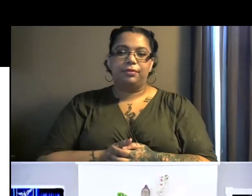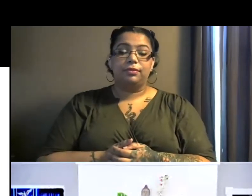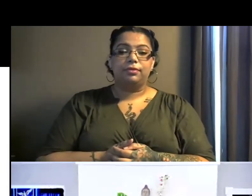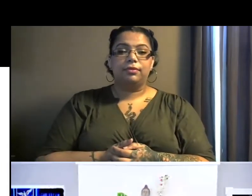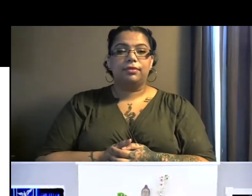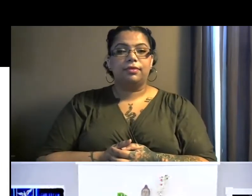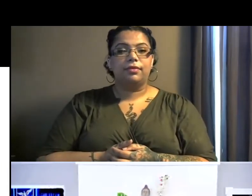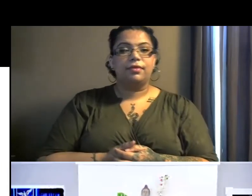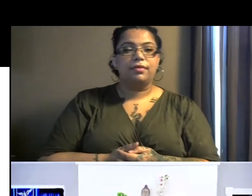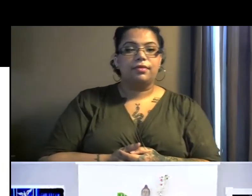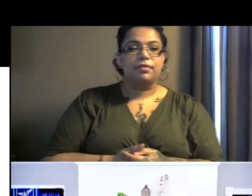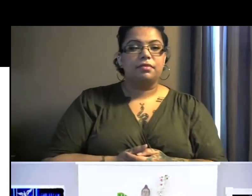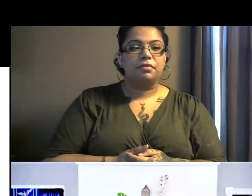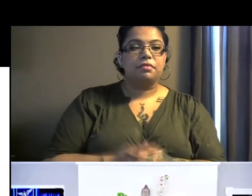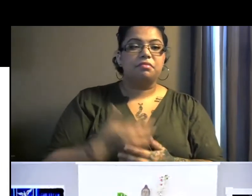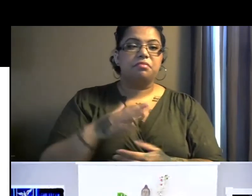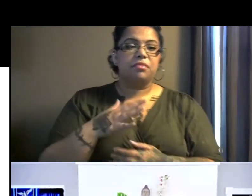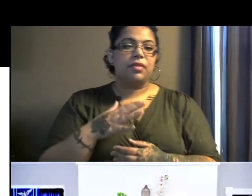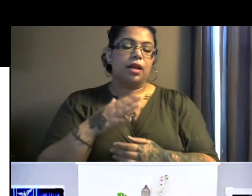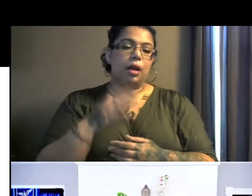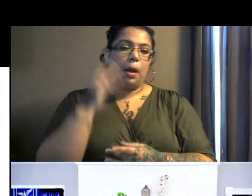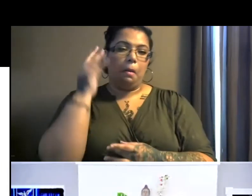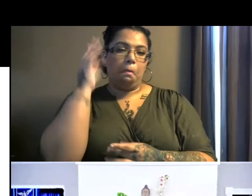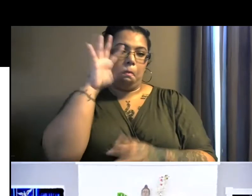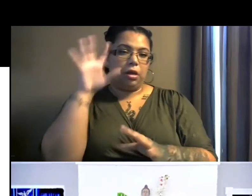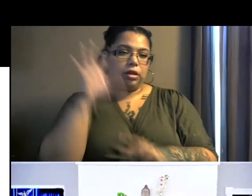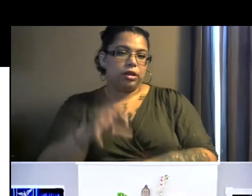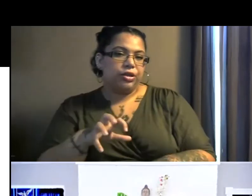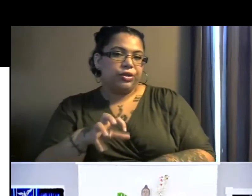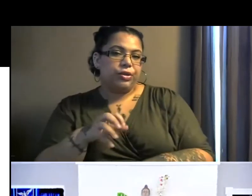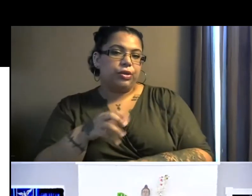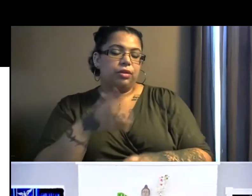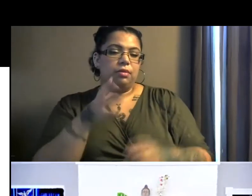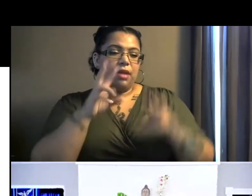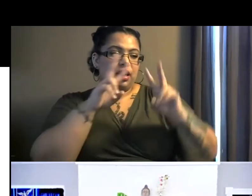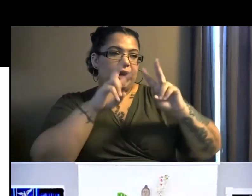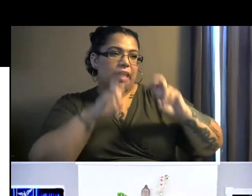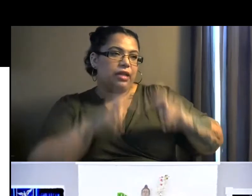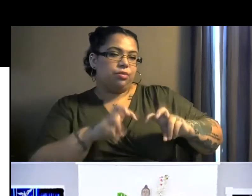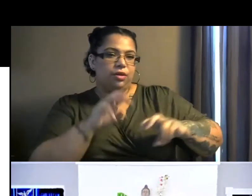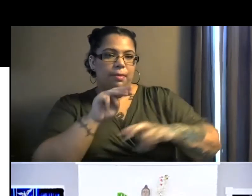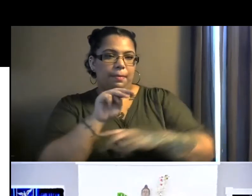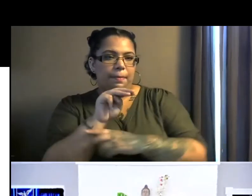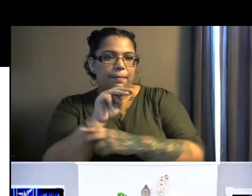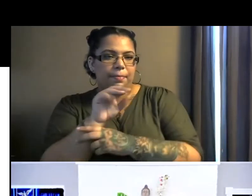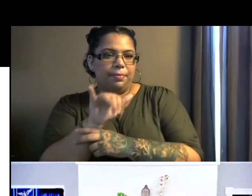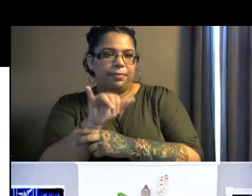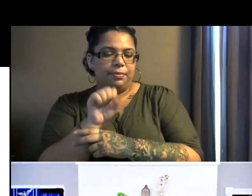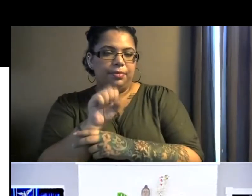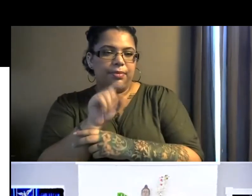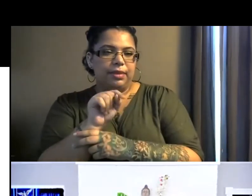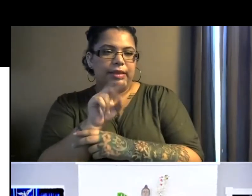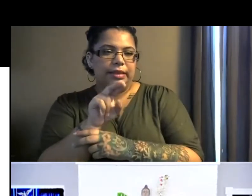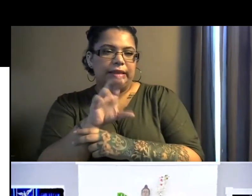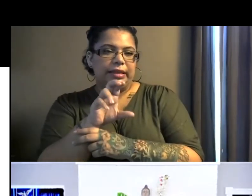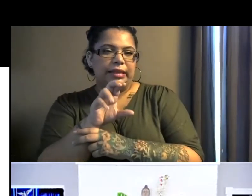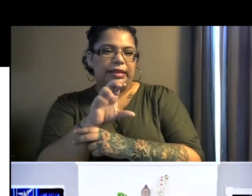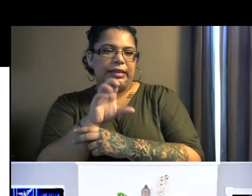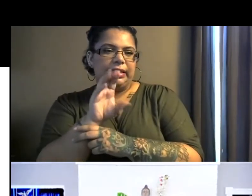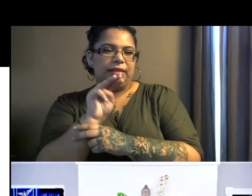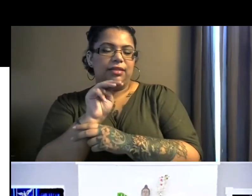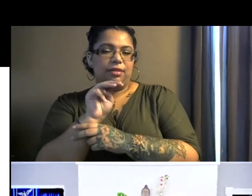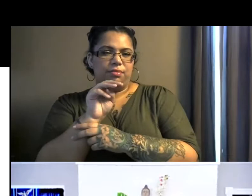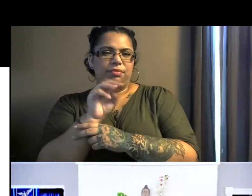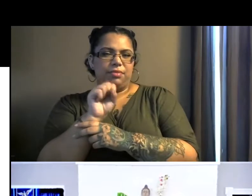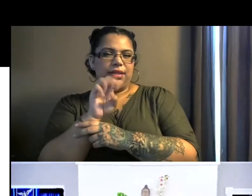Practical Mysticism, an exploration of mysticism, what it is and what it